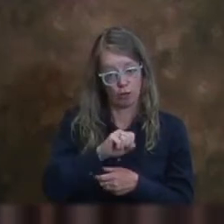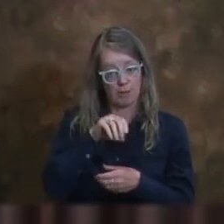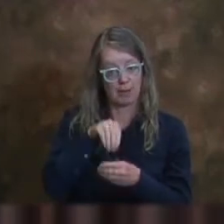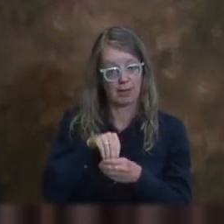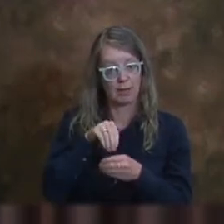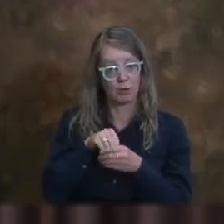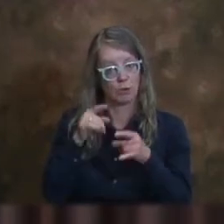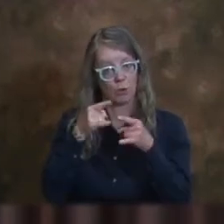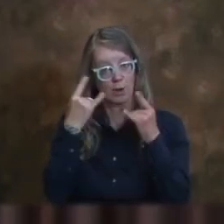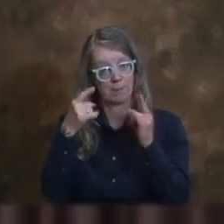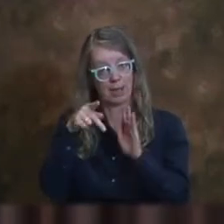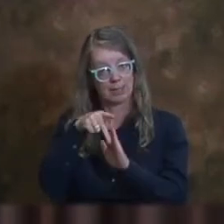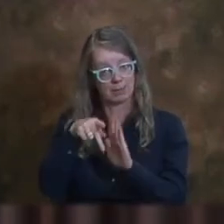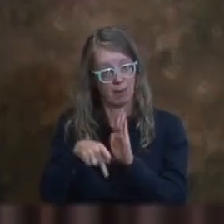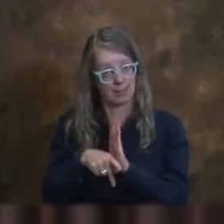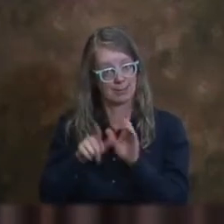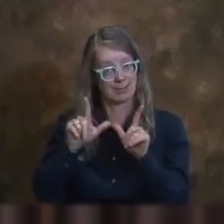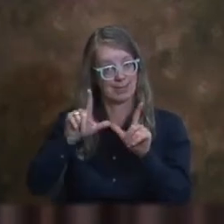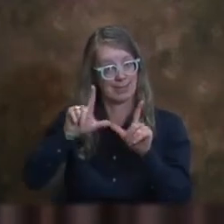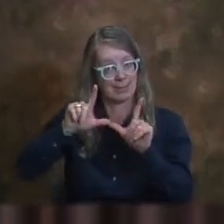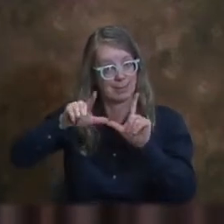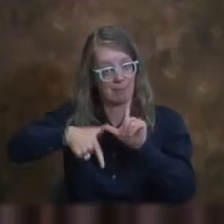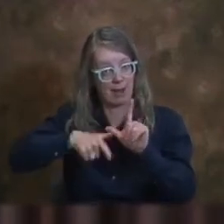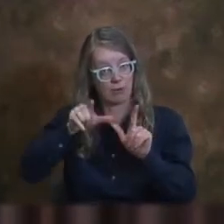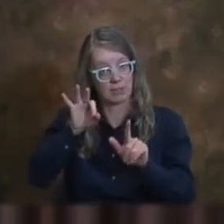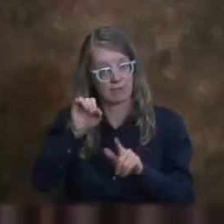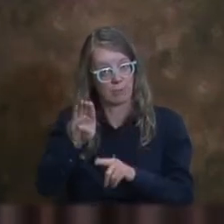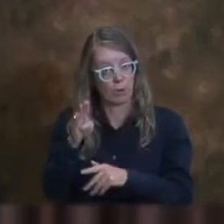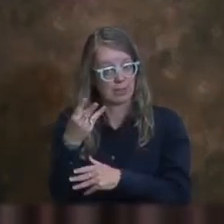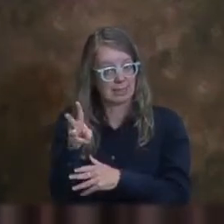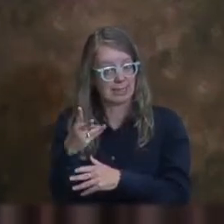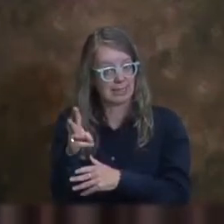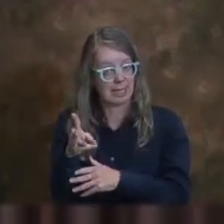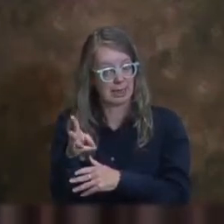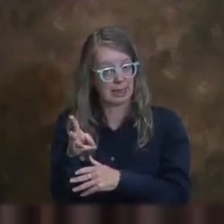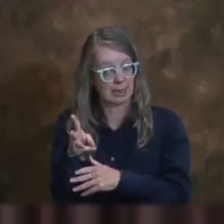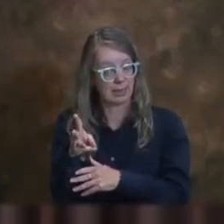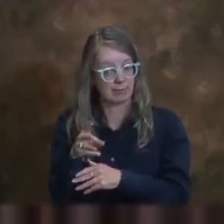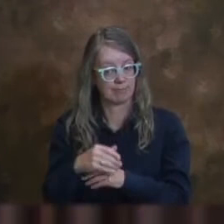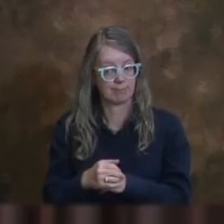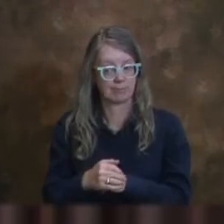policy expires on February 16th,